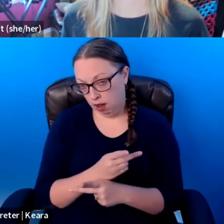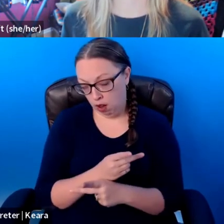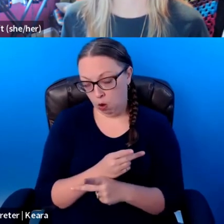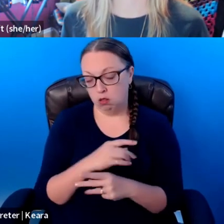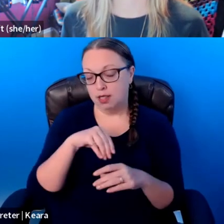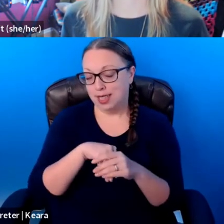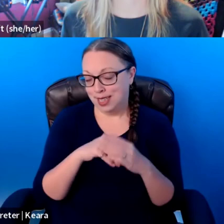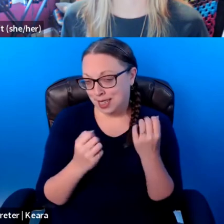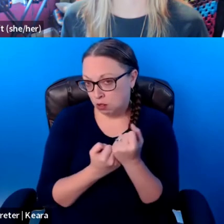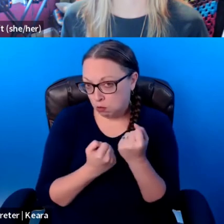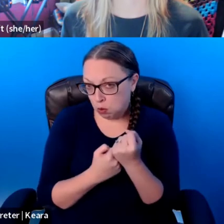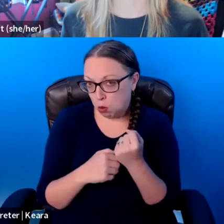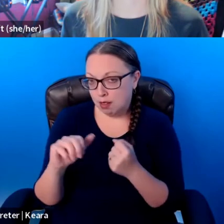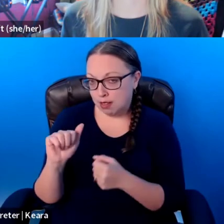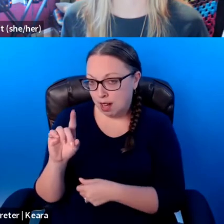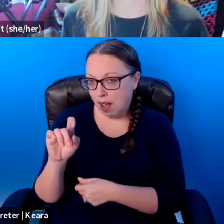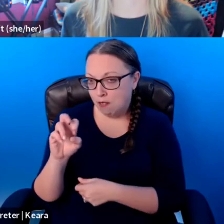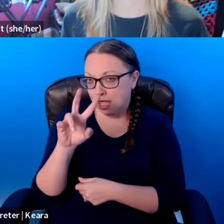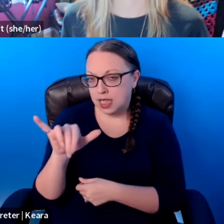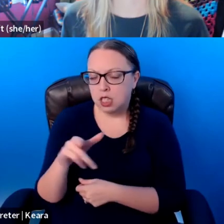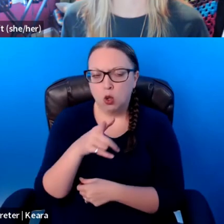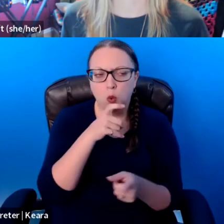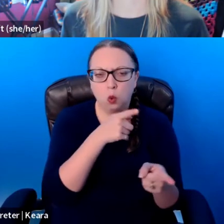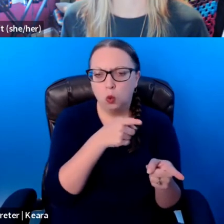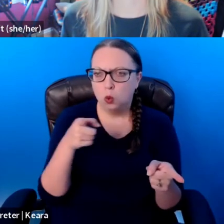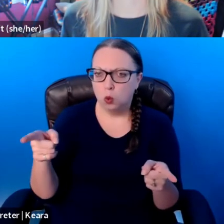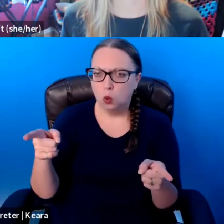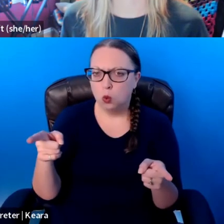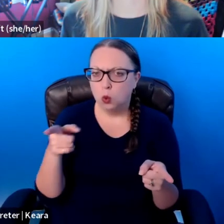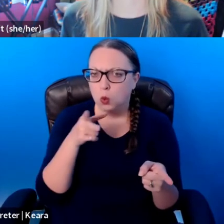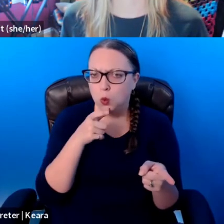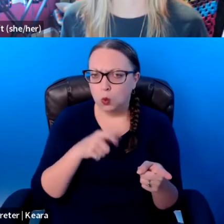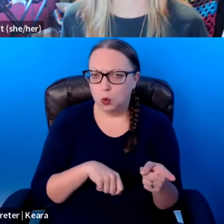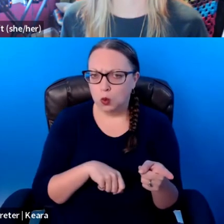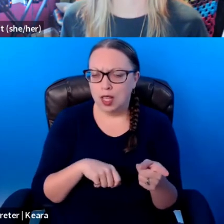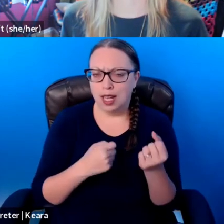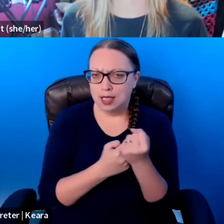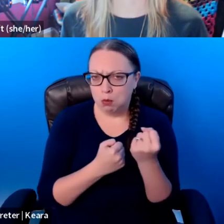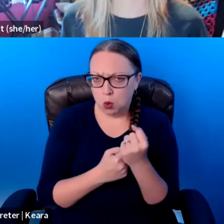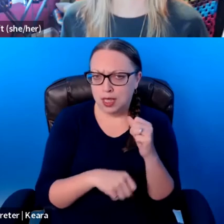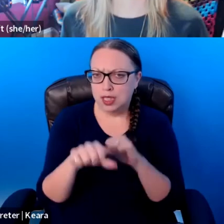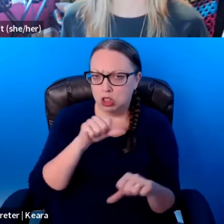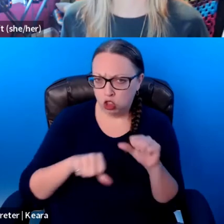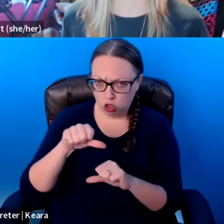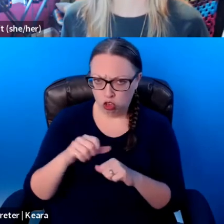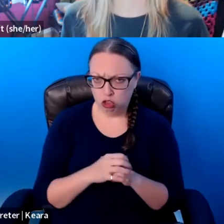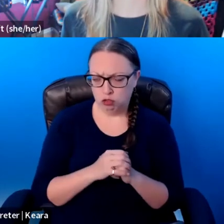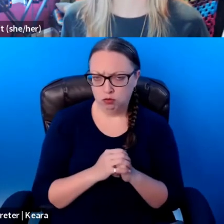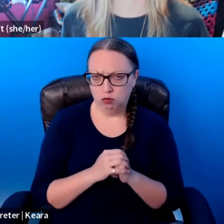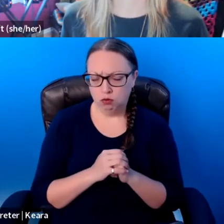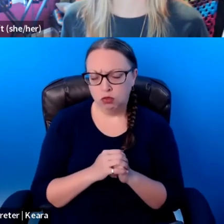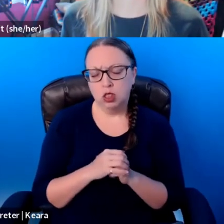advocacy, who's who and strengthening each other, right? So, you